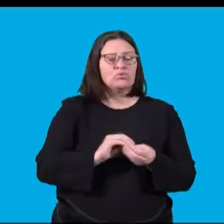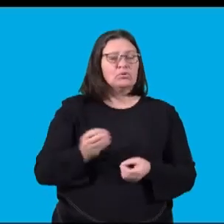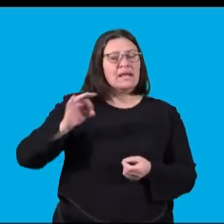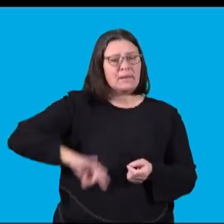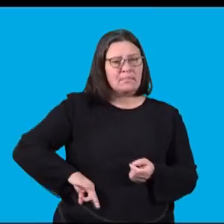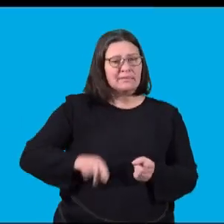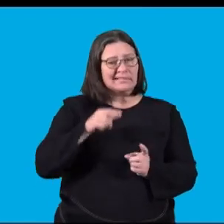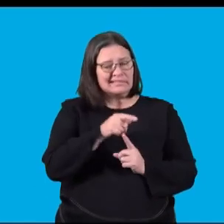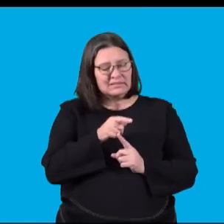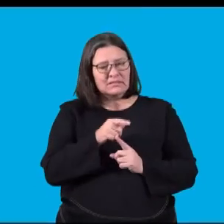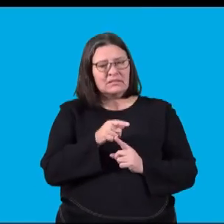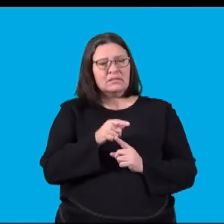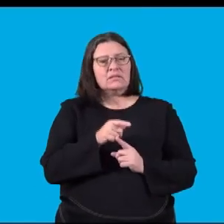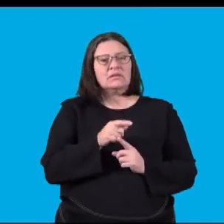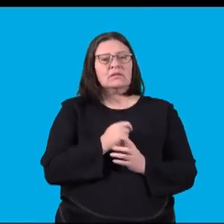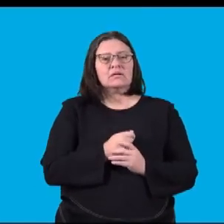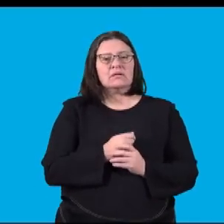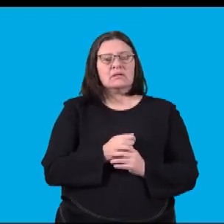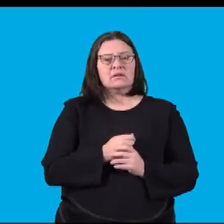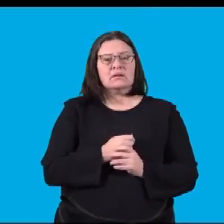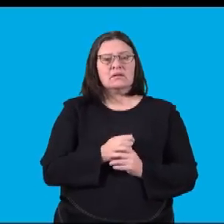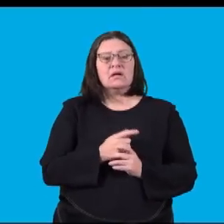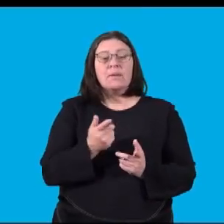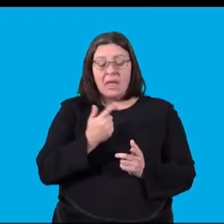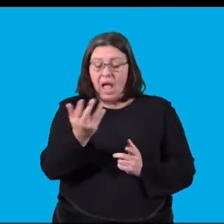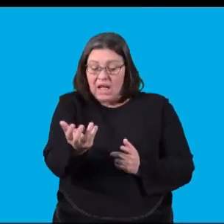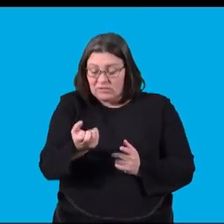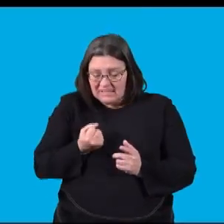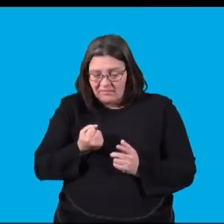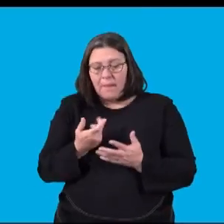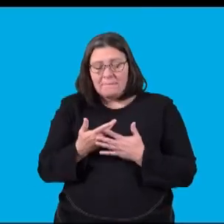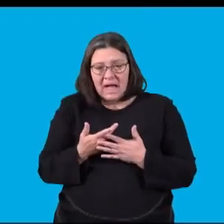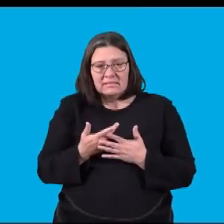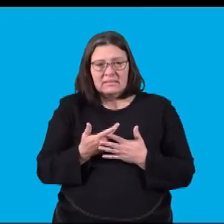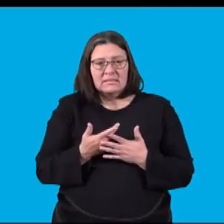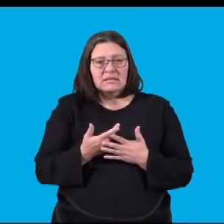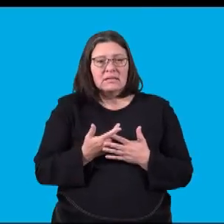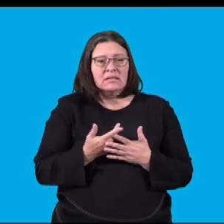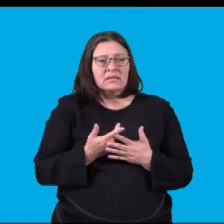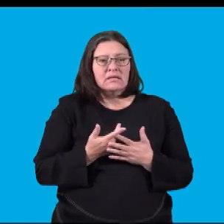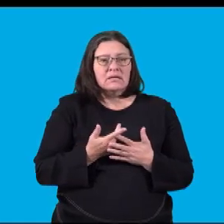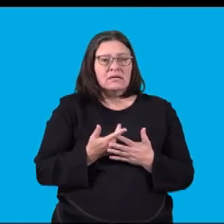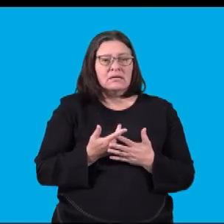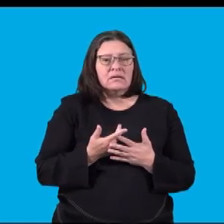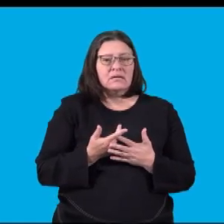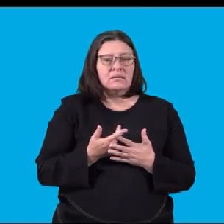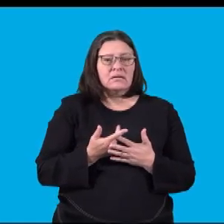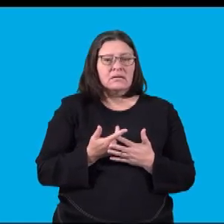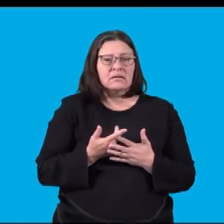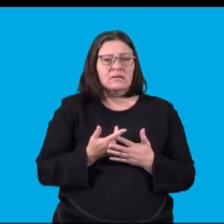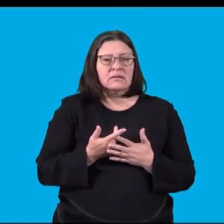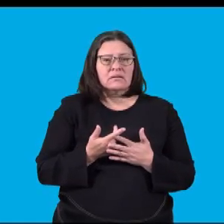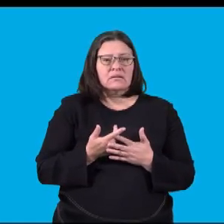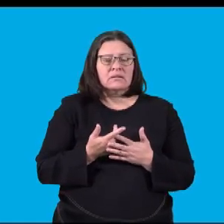Accrued income, this is income that has been earned but not yet received or recorded by the end of